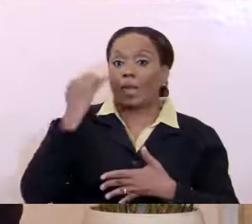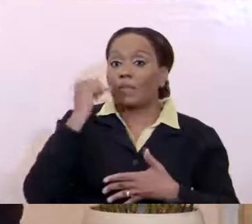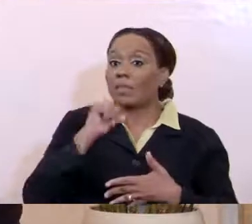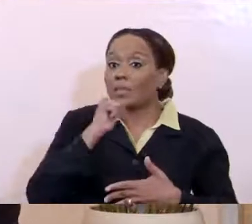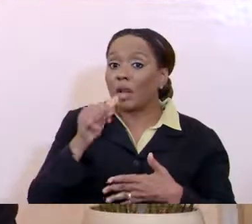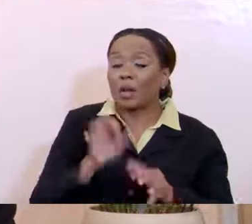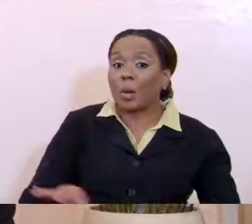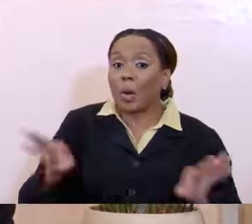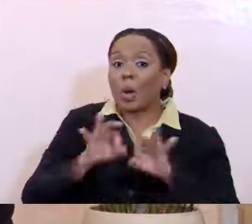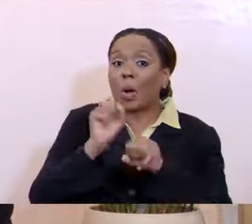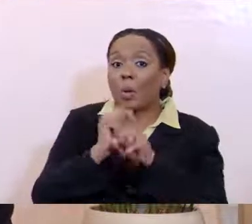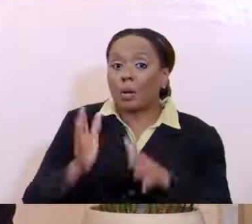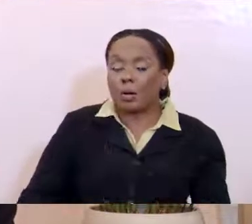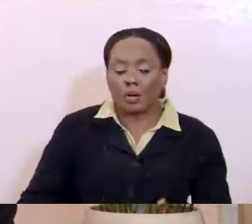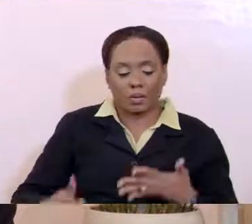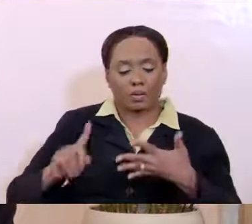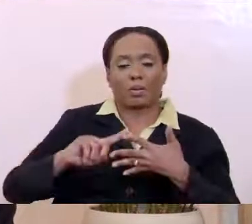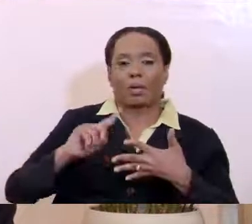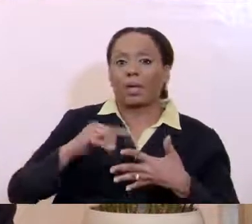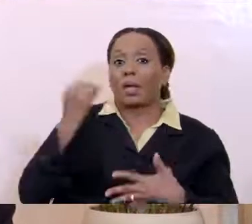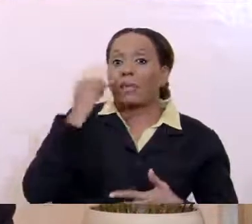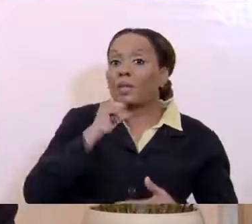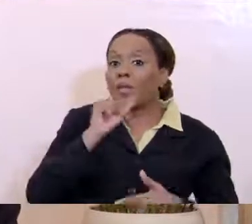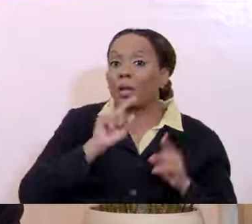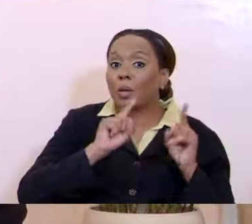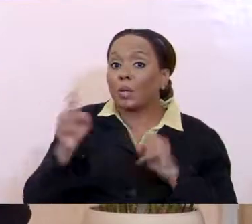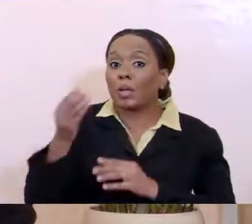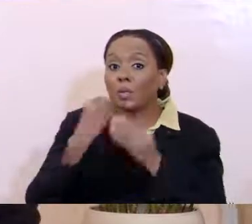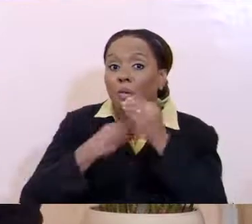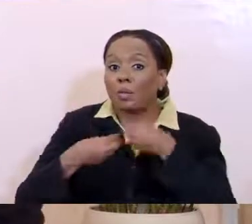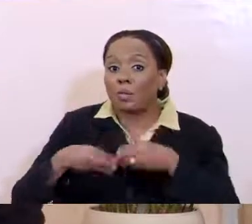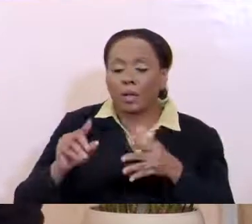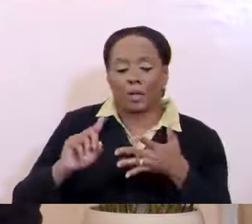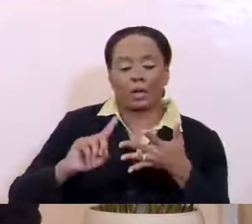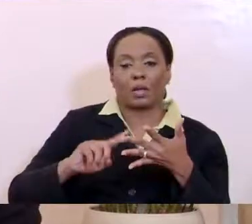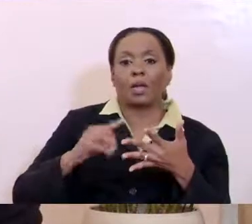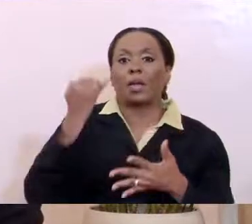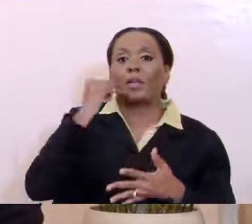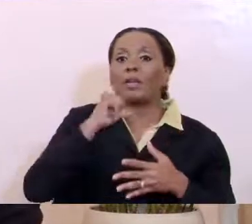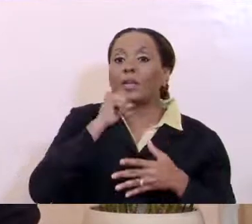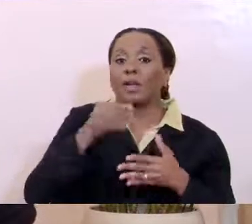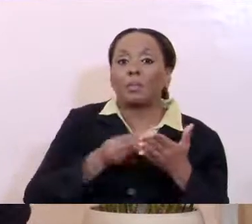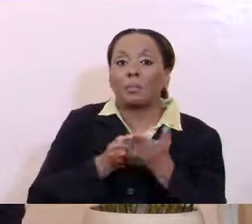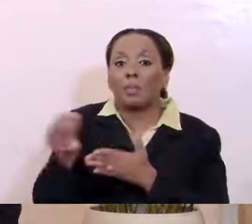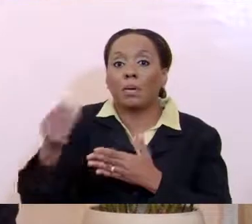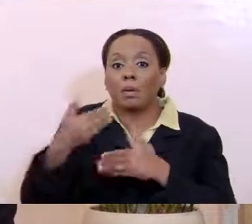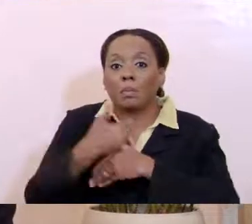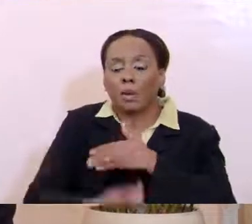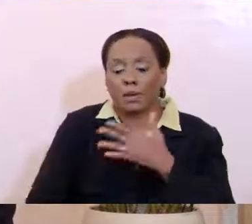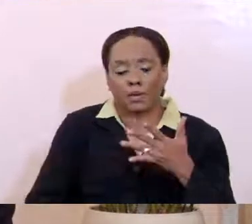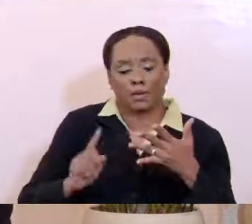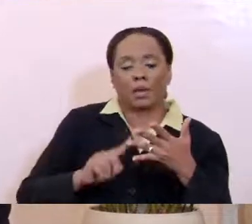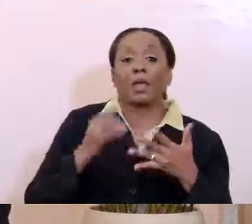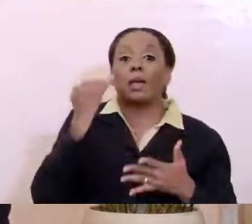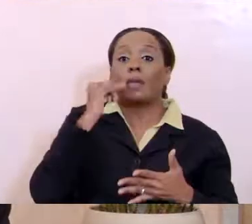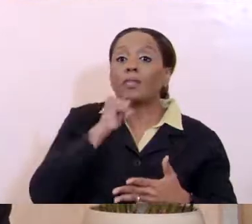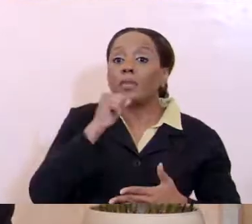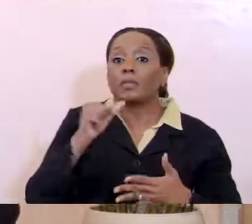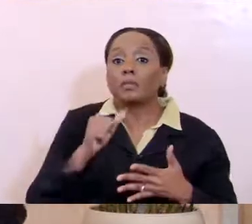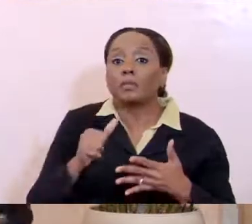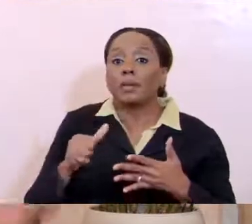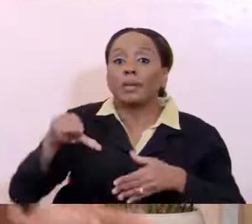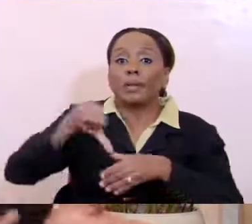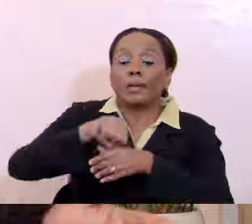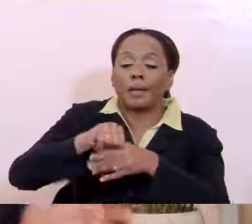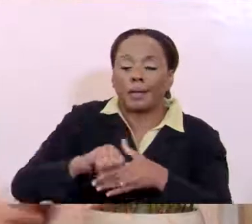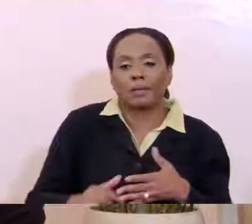not going to the supermarket, if you're not going to the gas station, if you're not going to buy bread, if you're not doing any of those things that we have permitted, if you're not